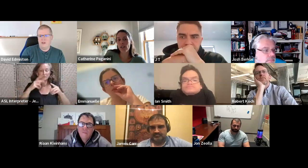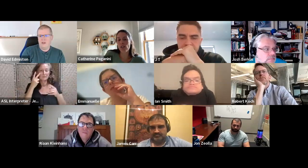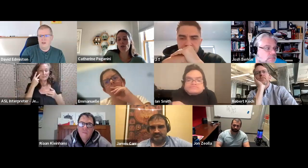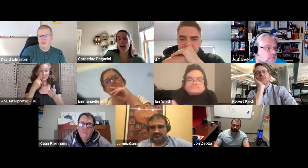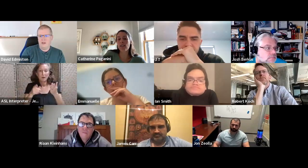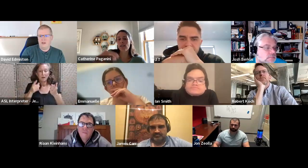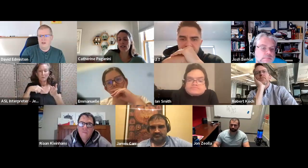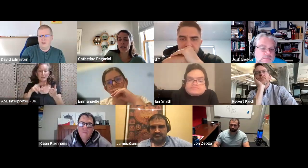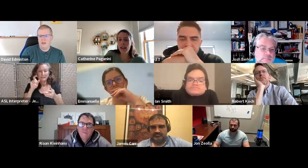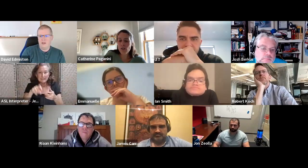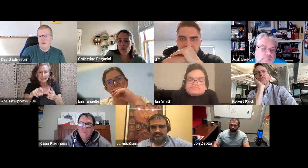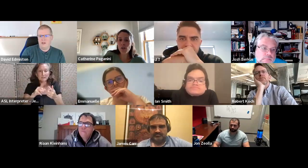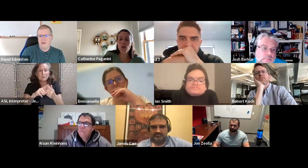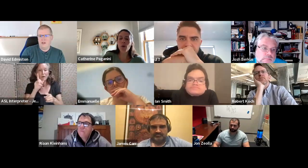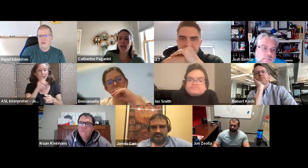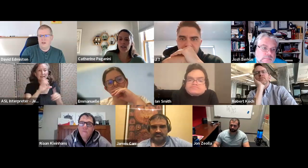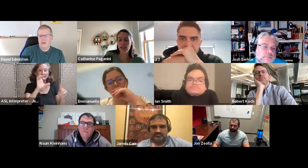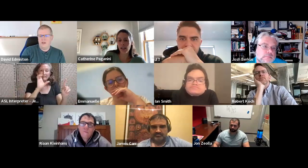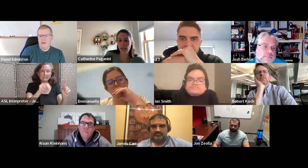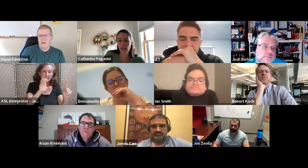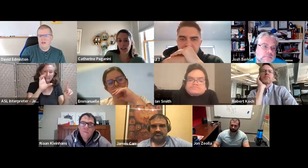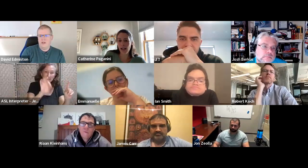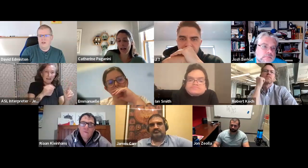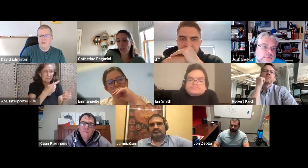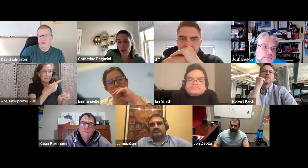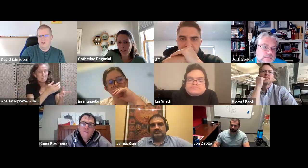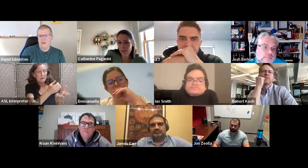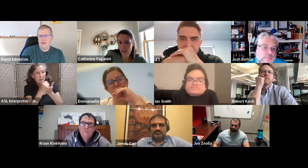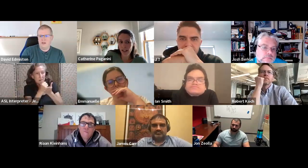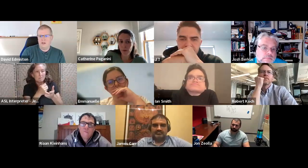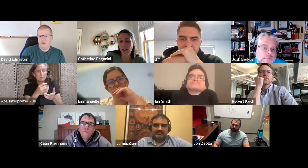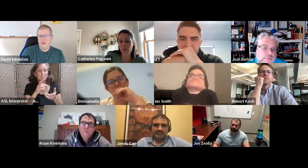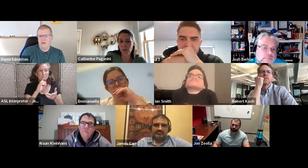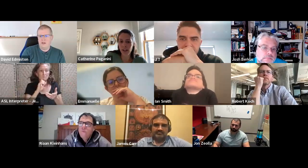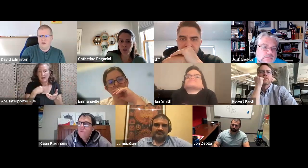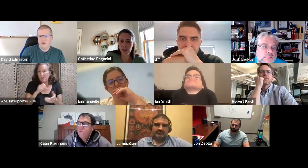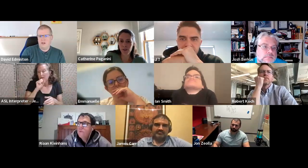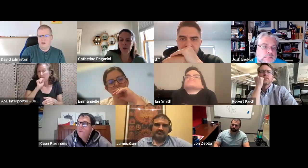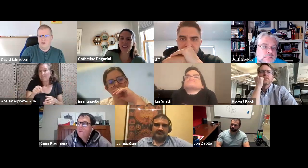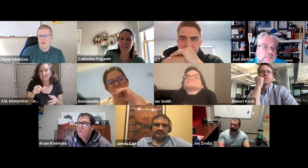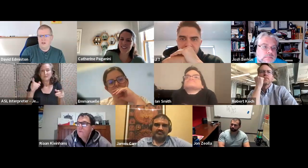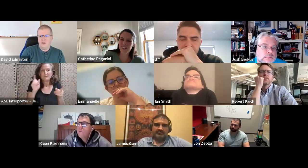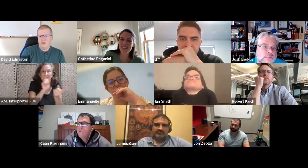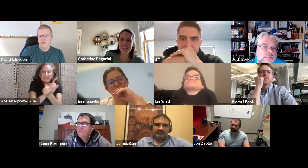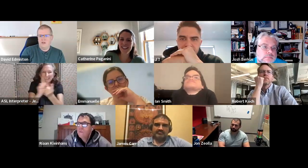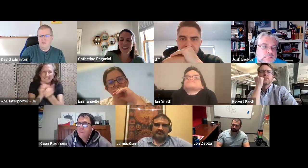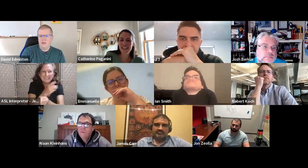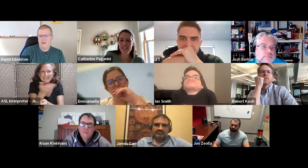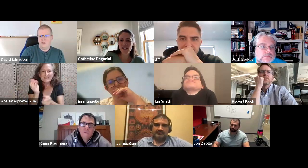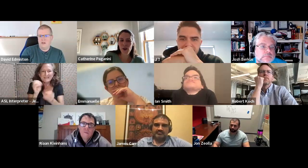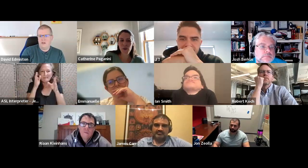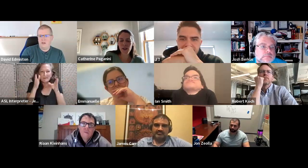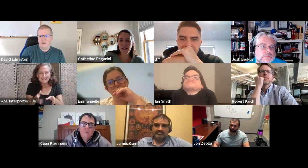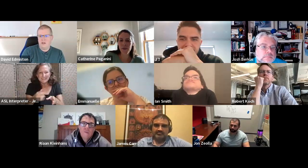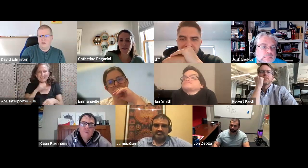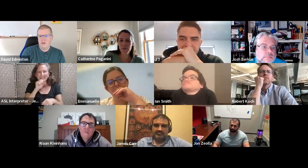would need to ask the CNCF to do. And it's like, I would love for that. I would love to meet every one of you in person.